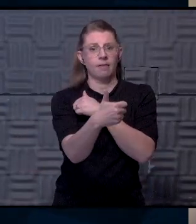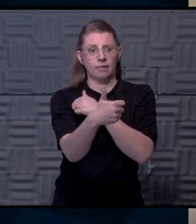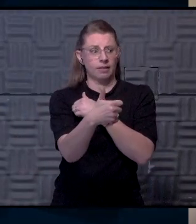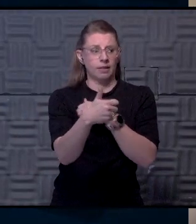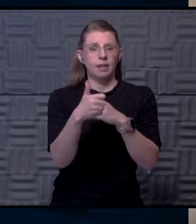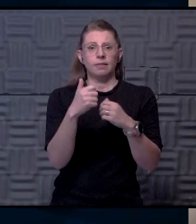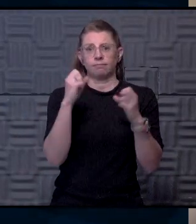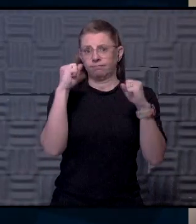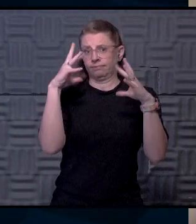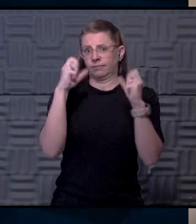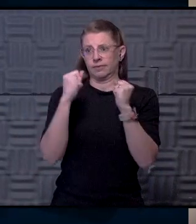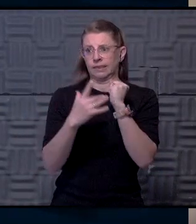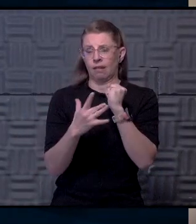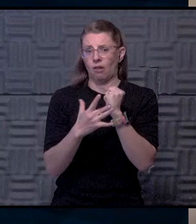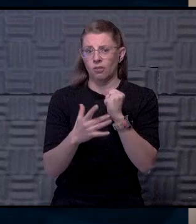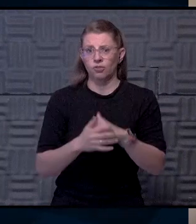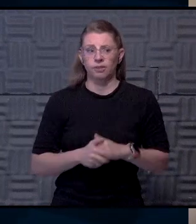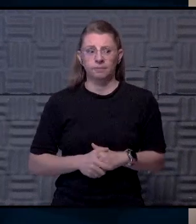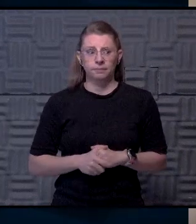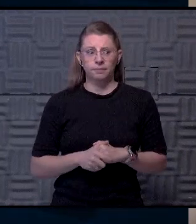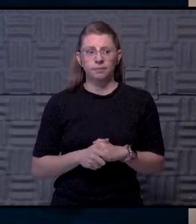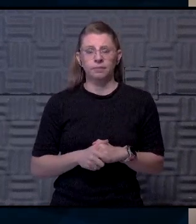amazing technology.